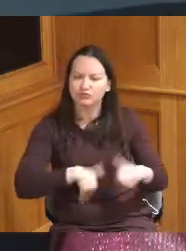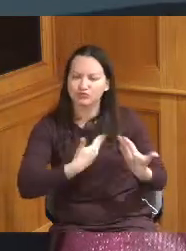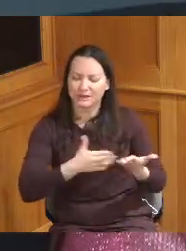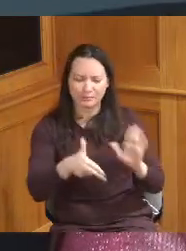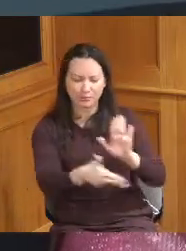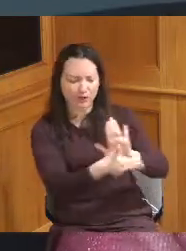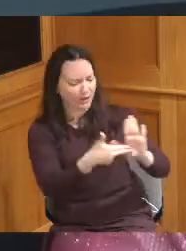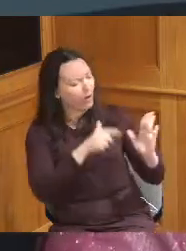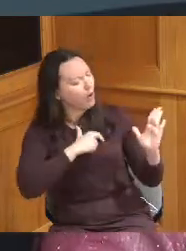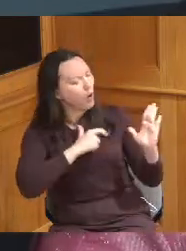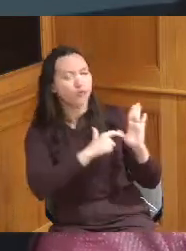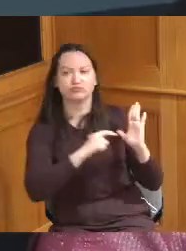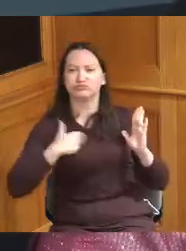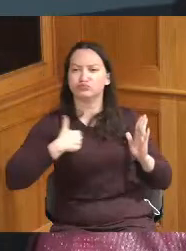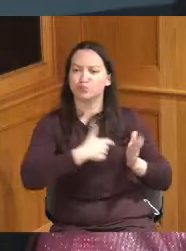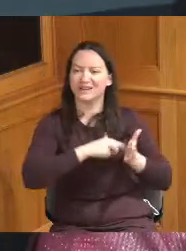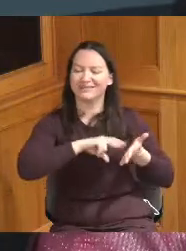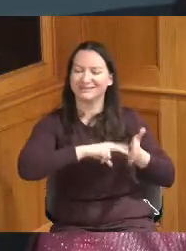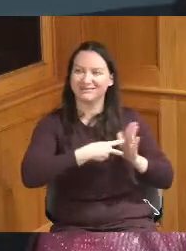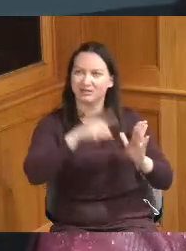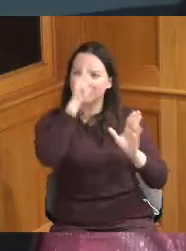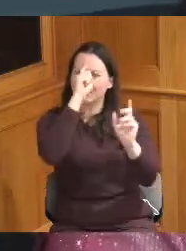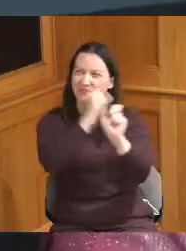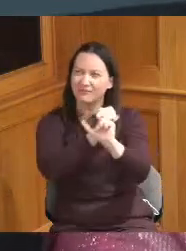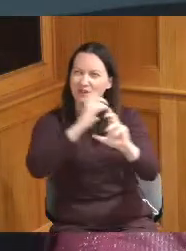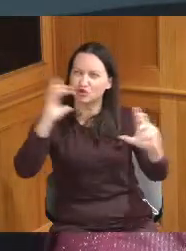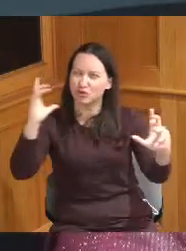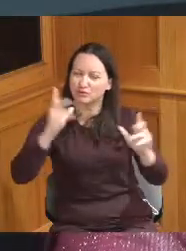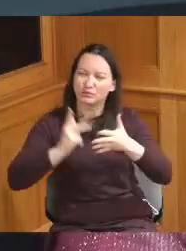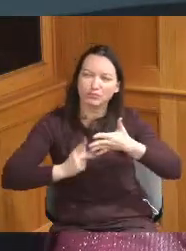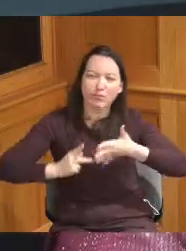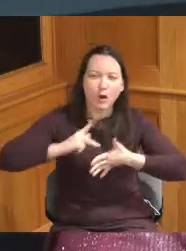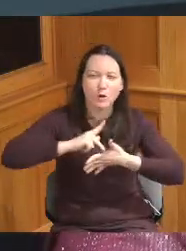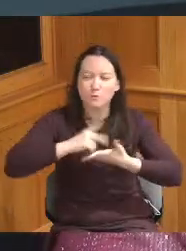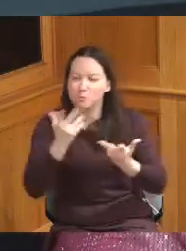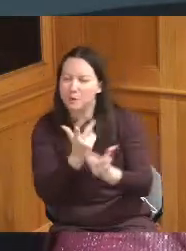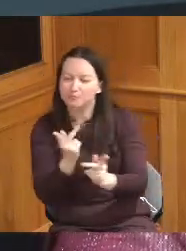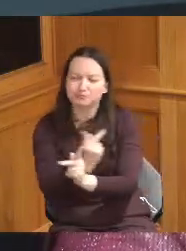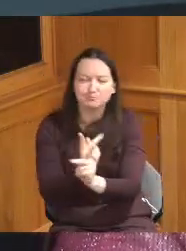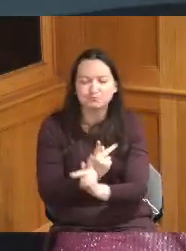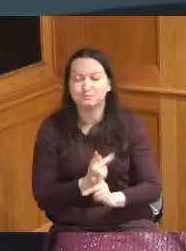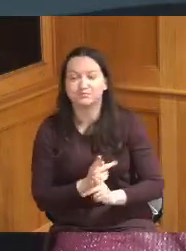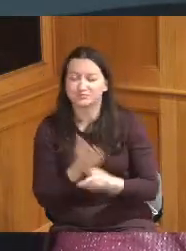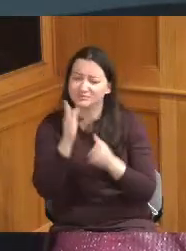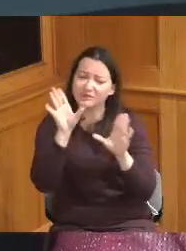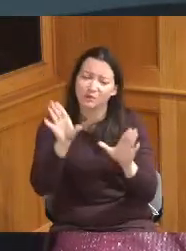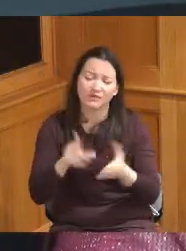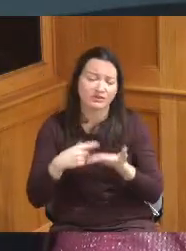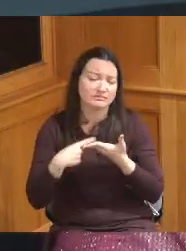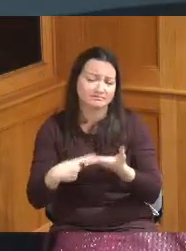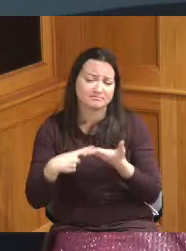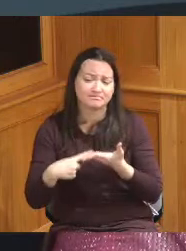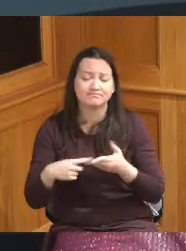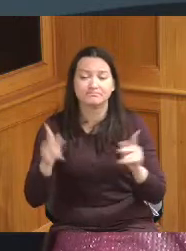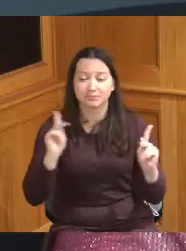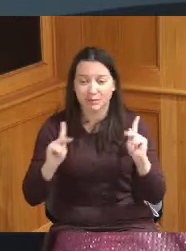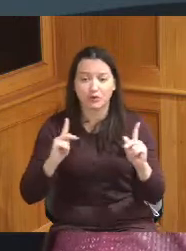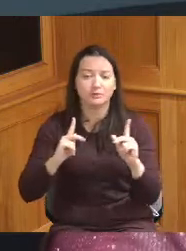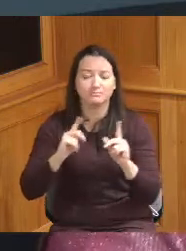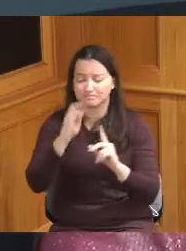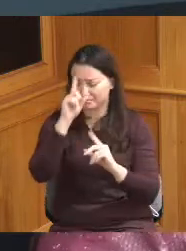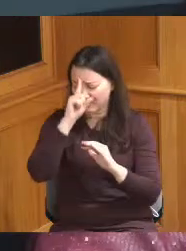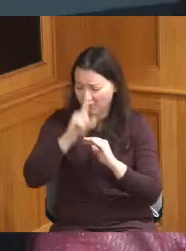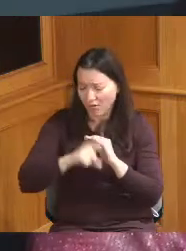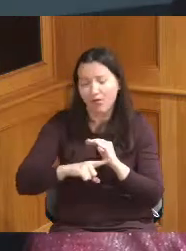can relate. What do we stand for? What is our vision? What are our priorities? And so it was just a great discussion with the people that were thinking